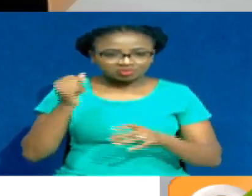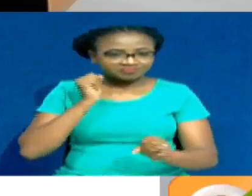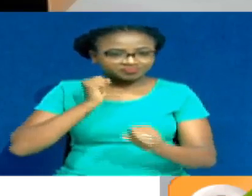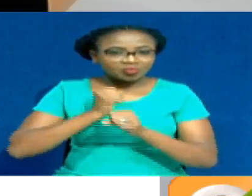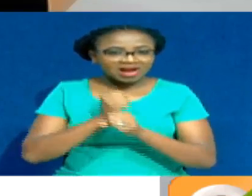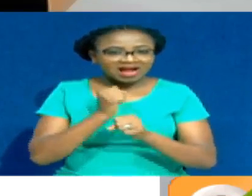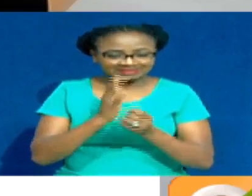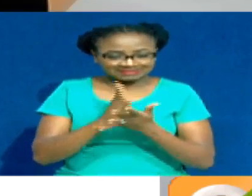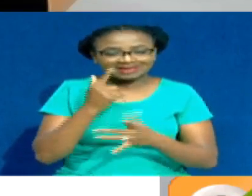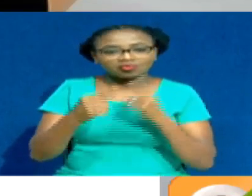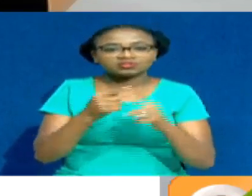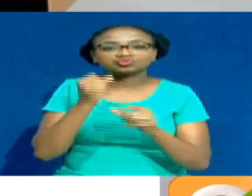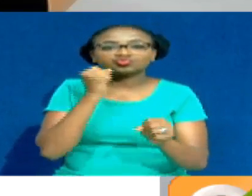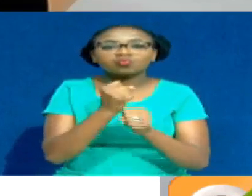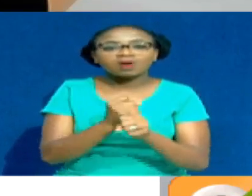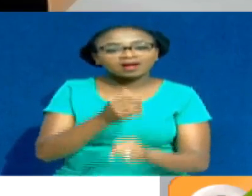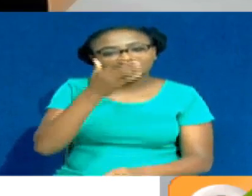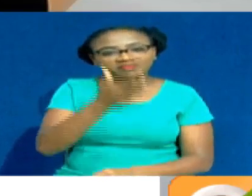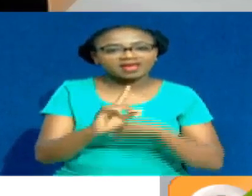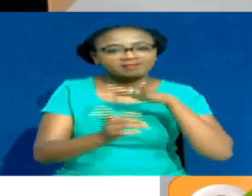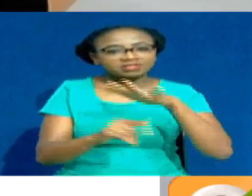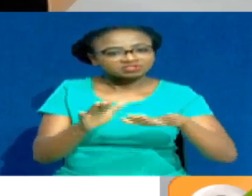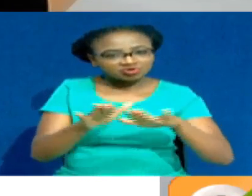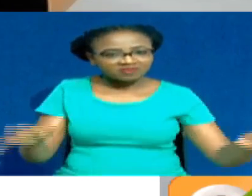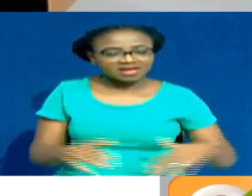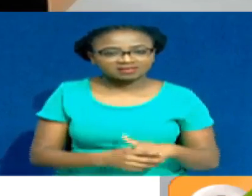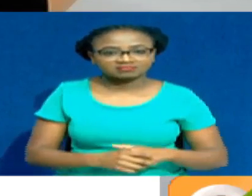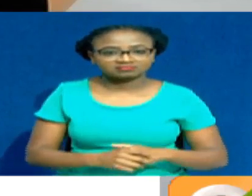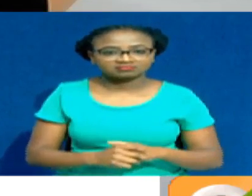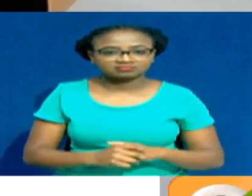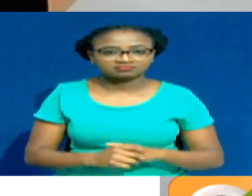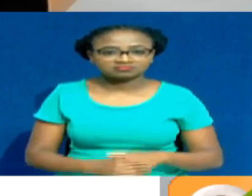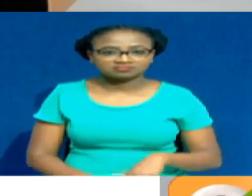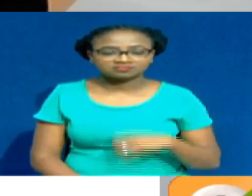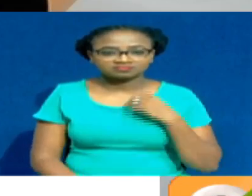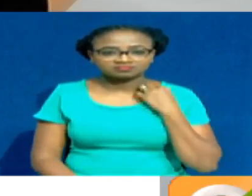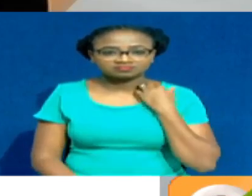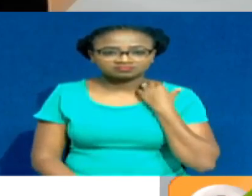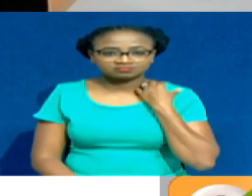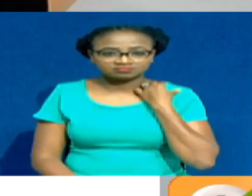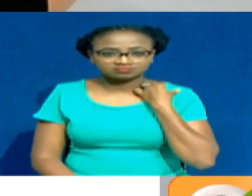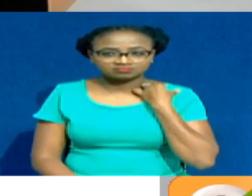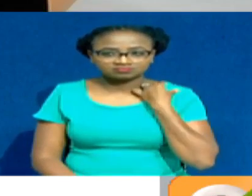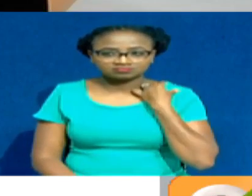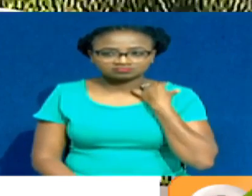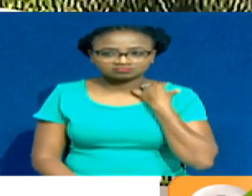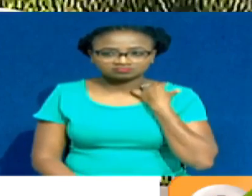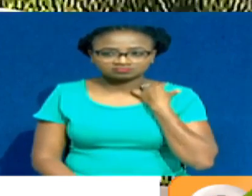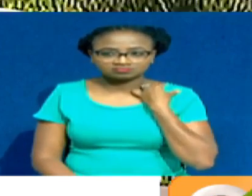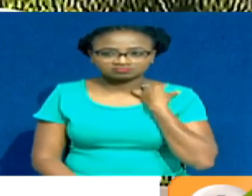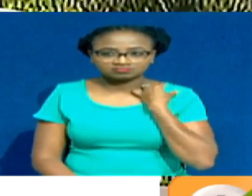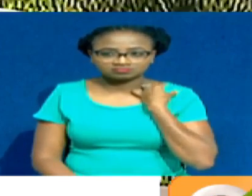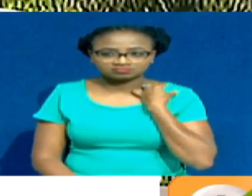might still be working somewhere in the Lands Ministry ecosystem. Does that worry you? As I said,